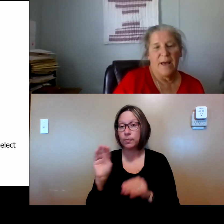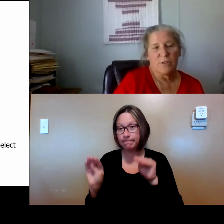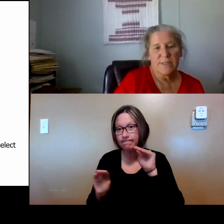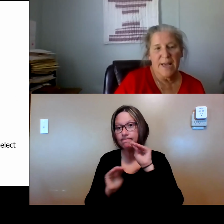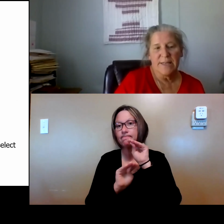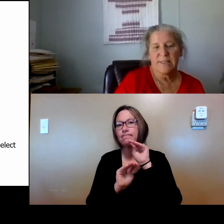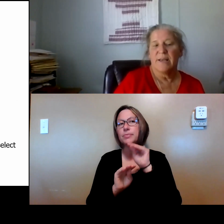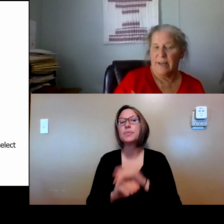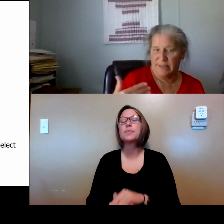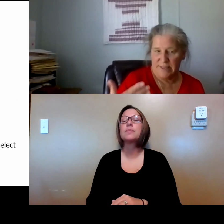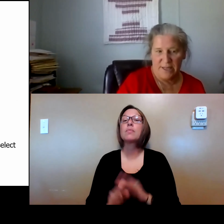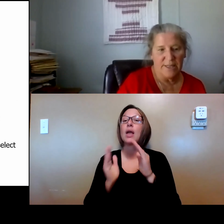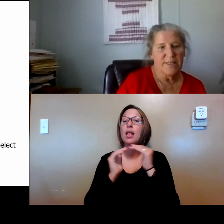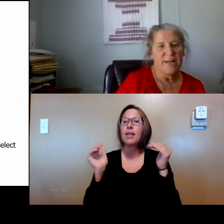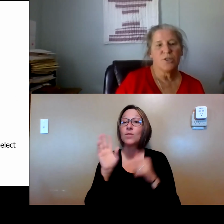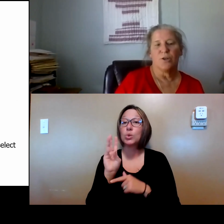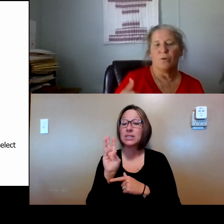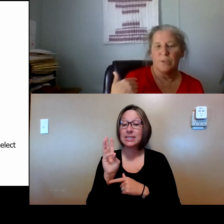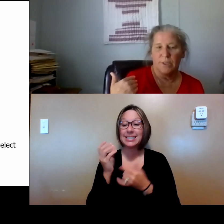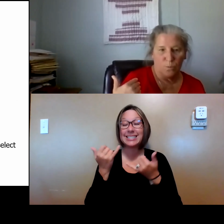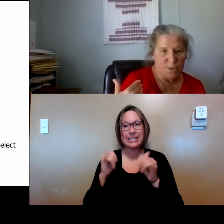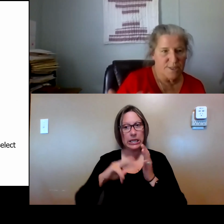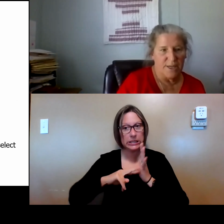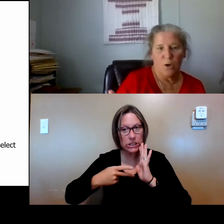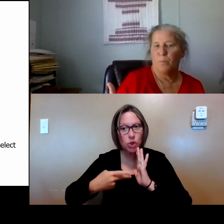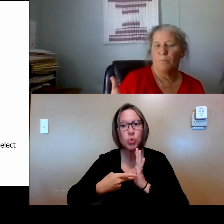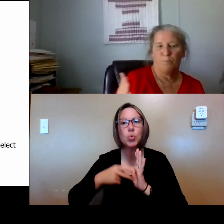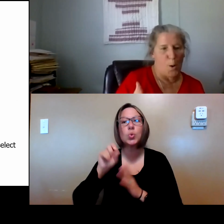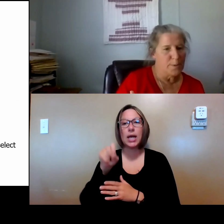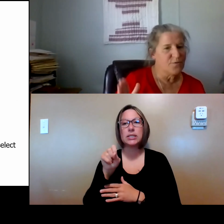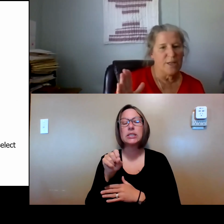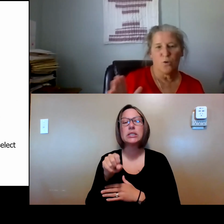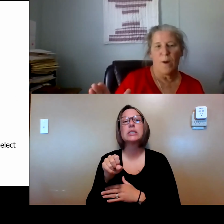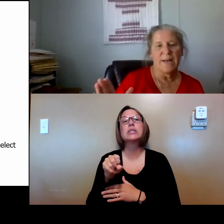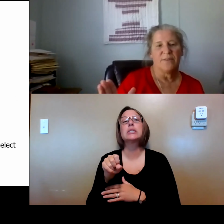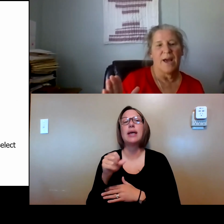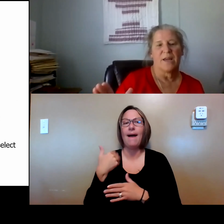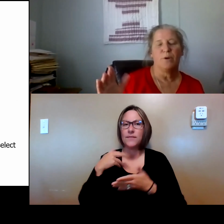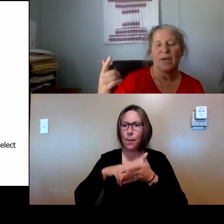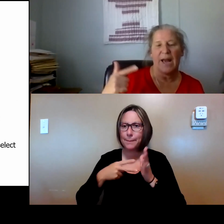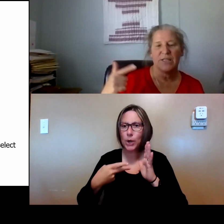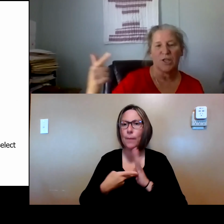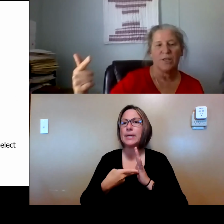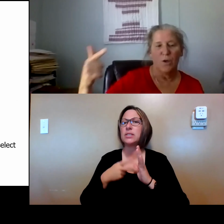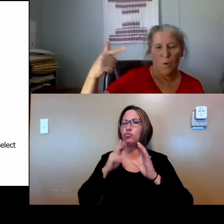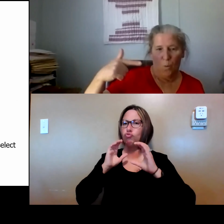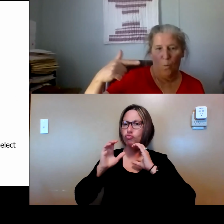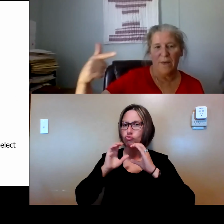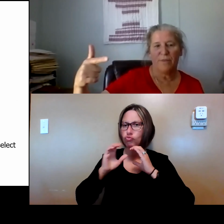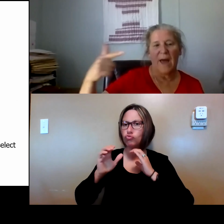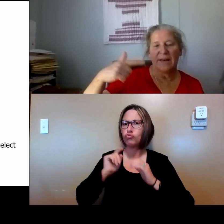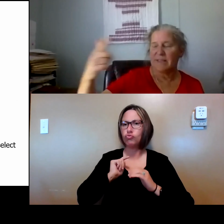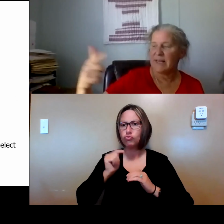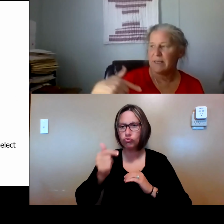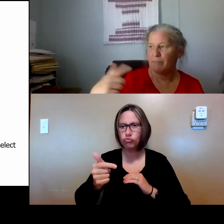And in level 6, it's still intentional. We're still purposefully directing that communication